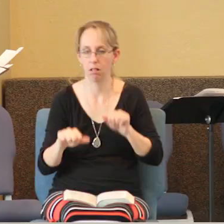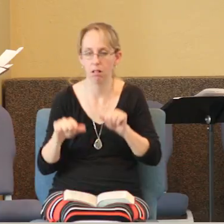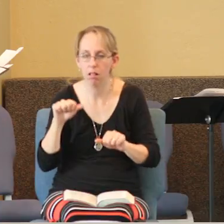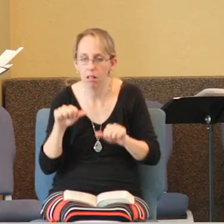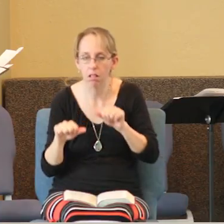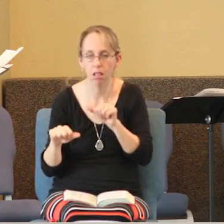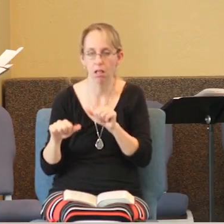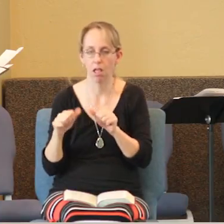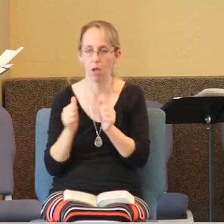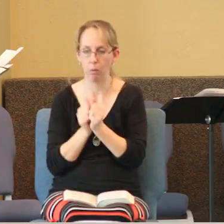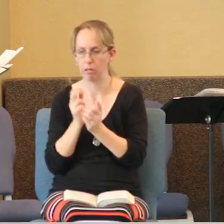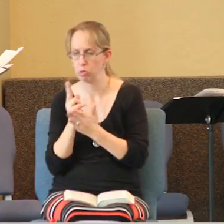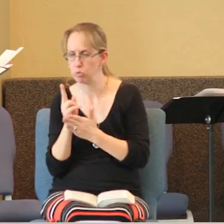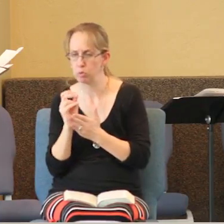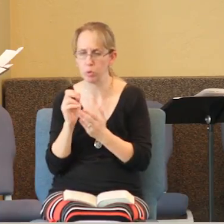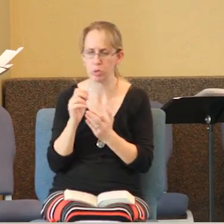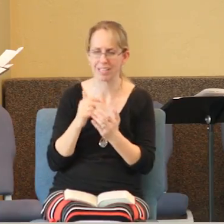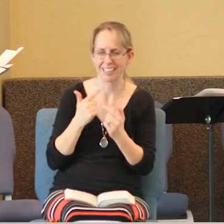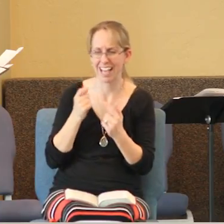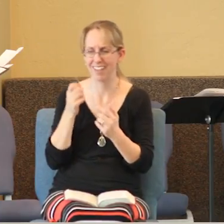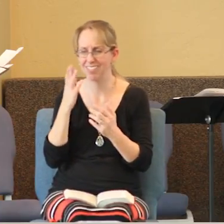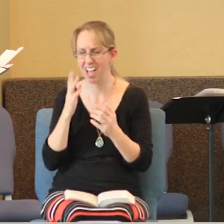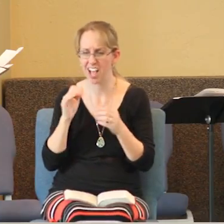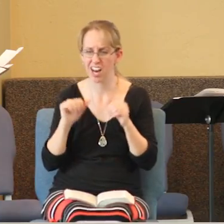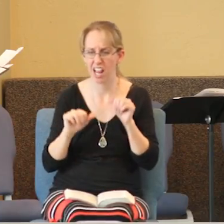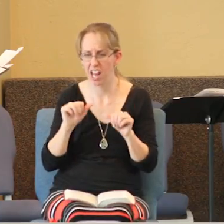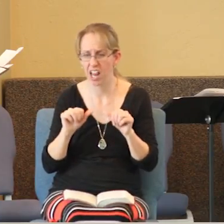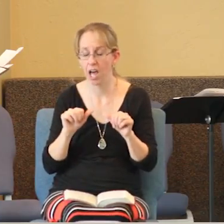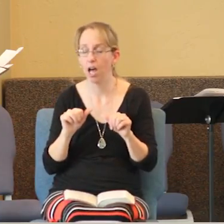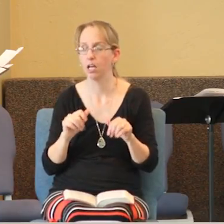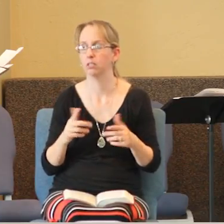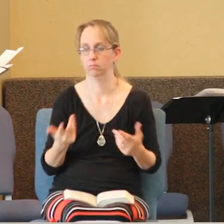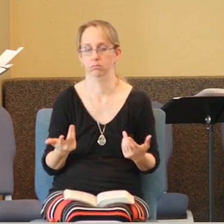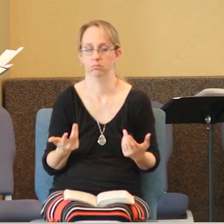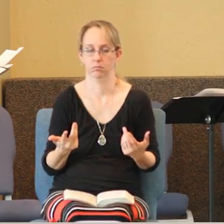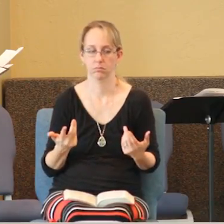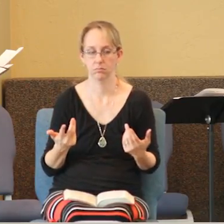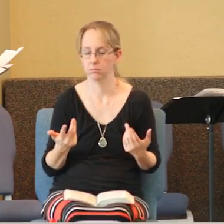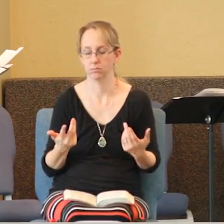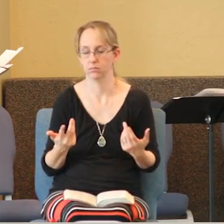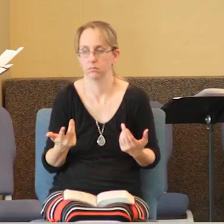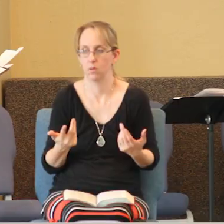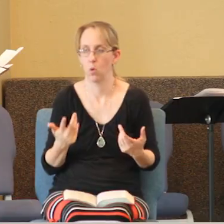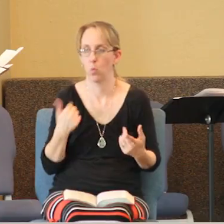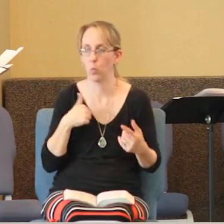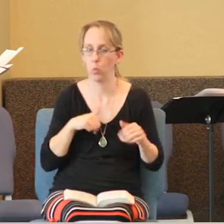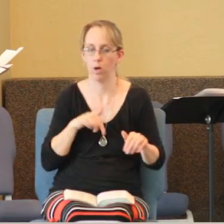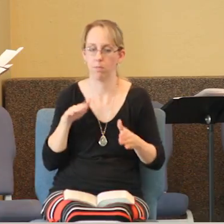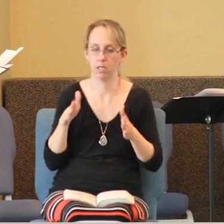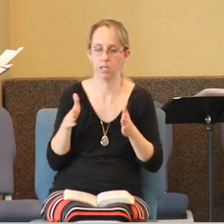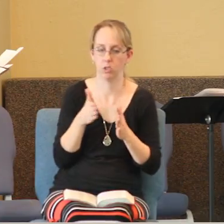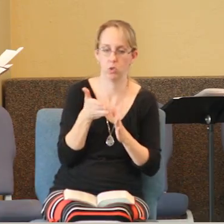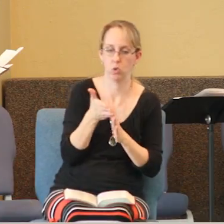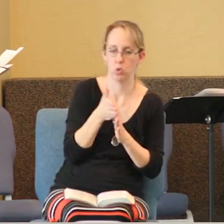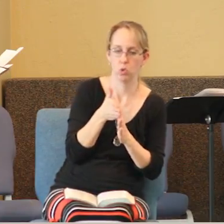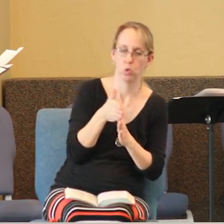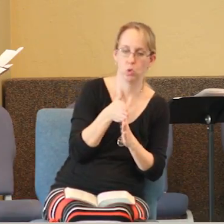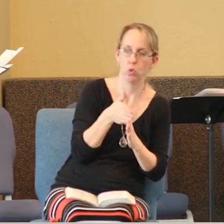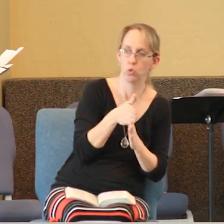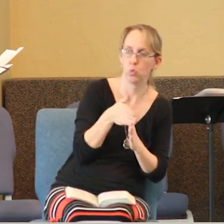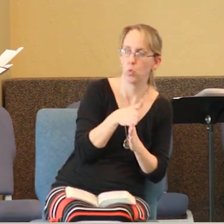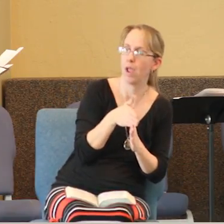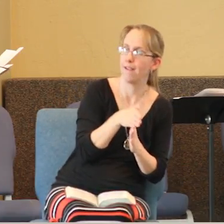in the truths of life and the truth of God, then we're beginning to waver in the wrongness